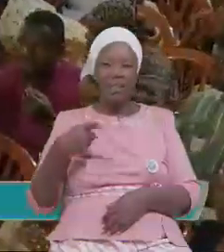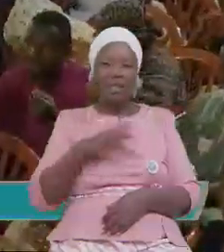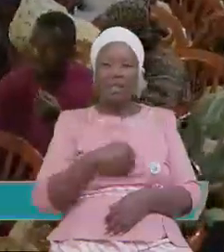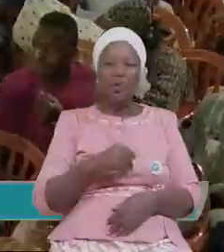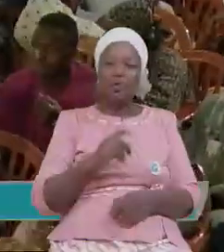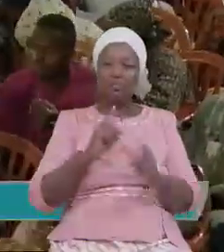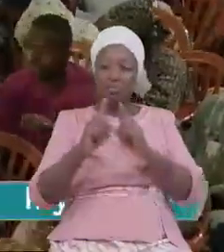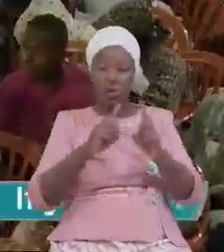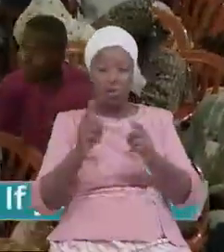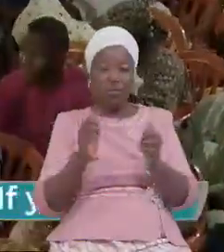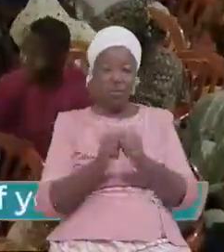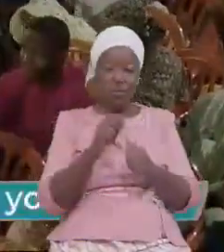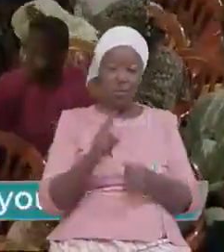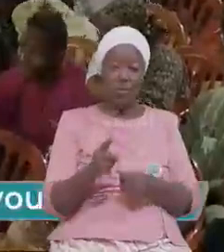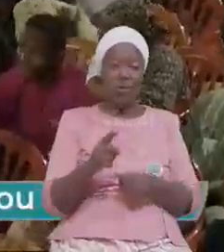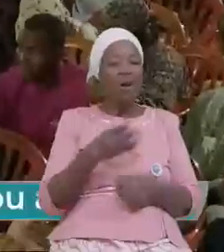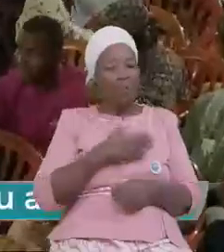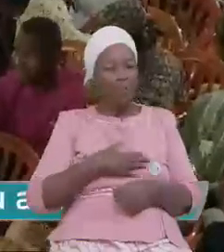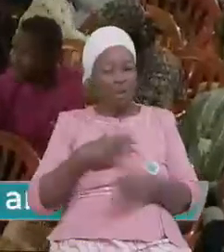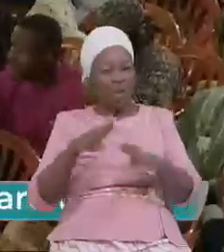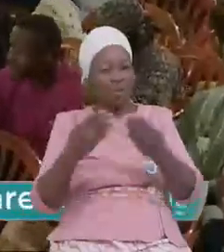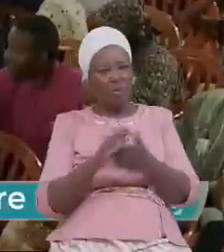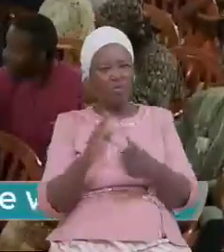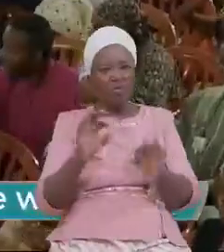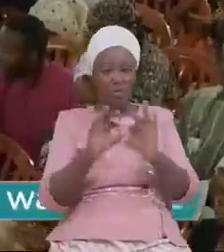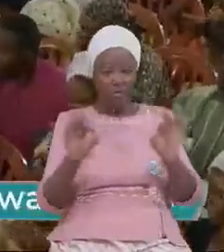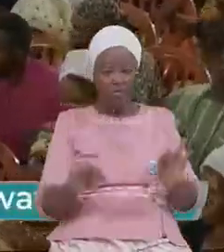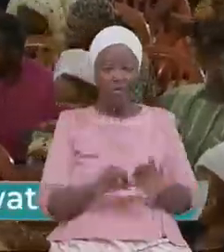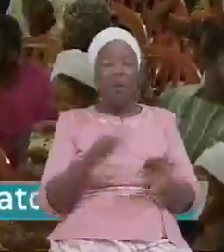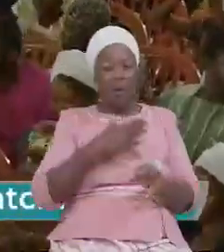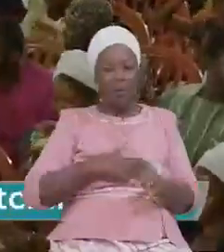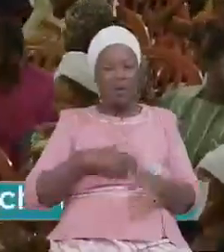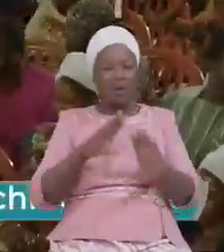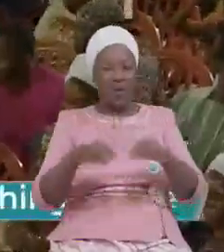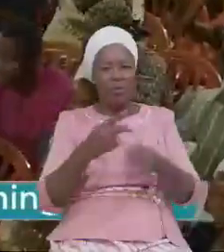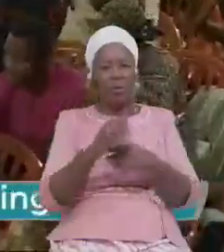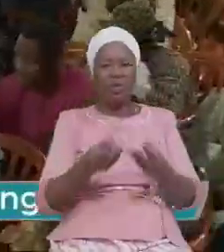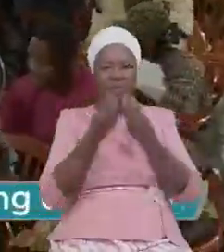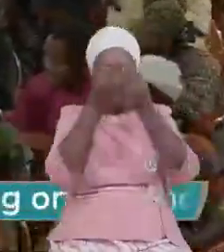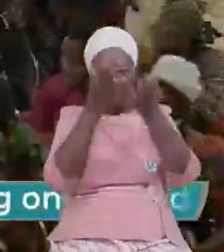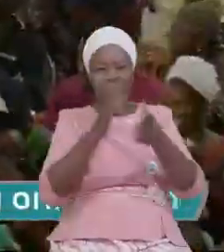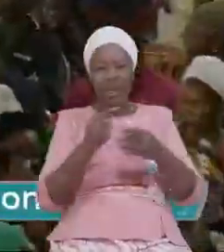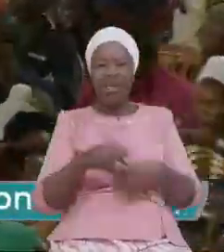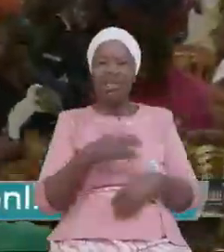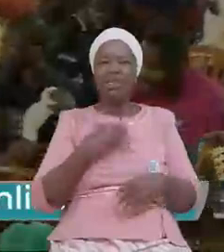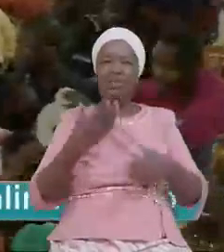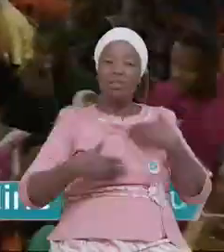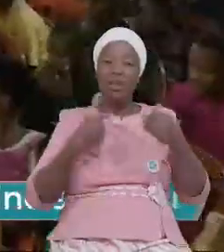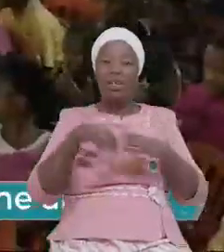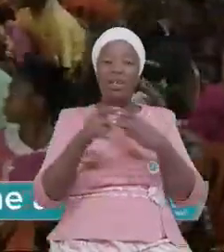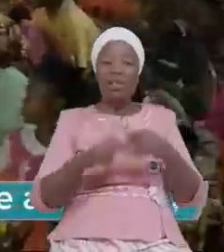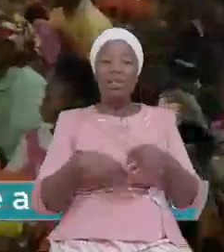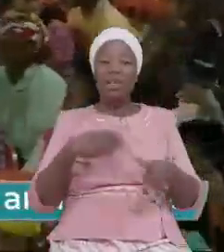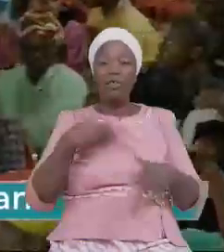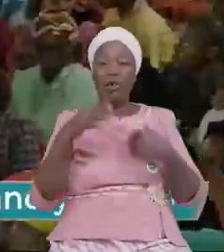you. Supply all the information they give you in the joy of the salvation you have now.